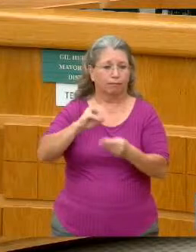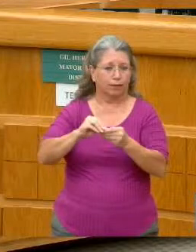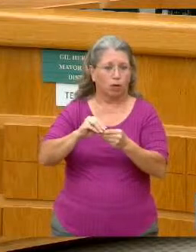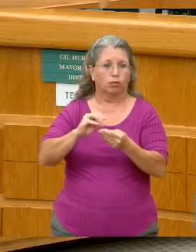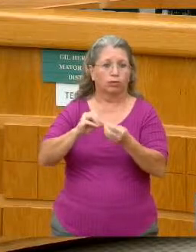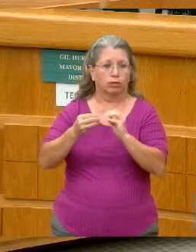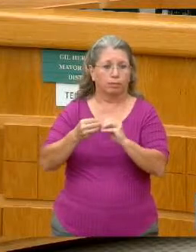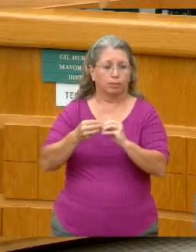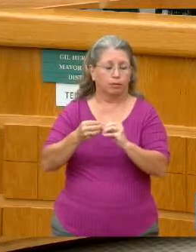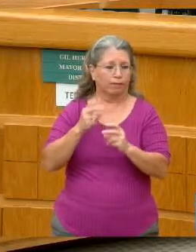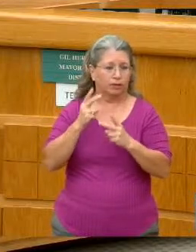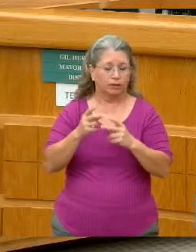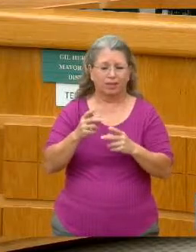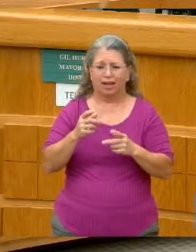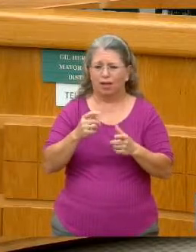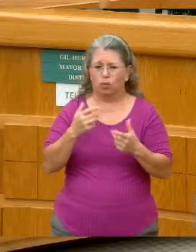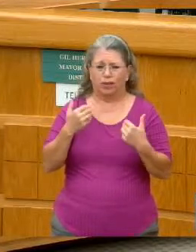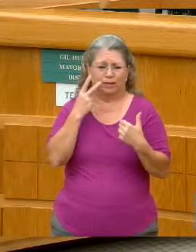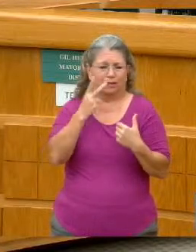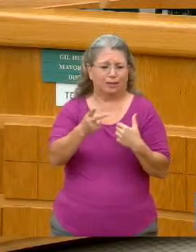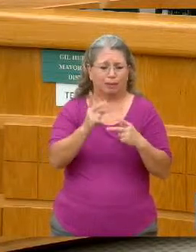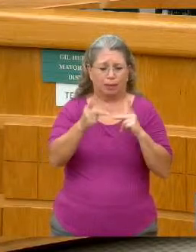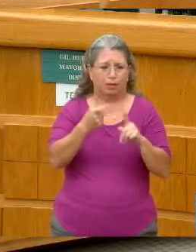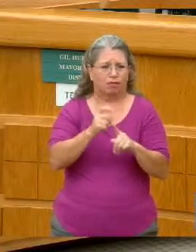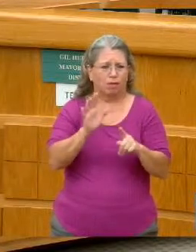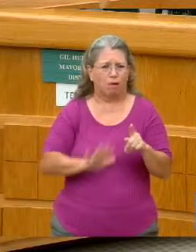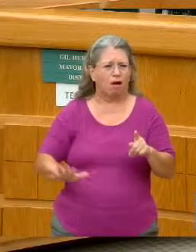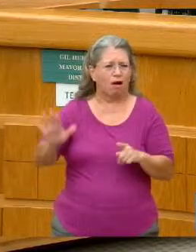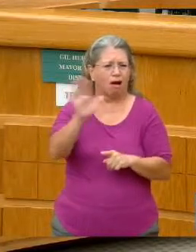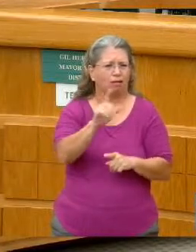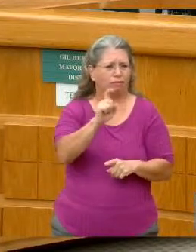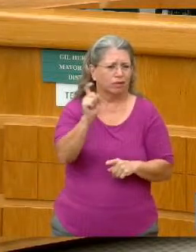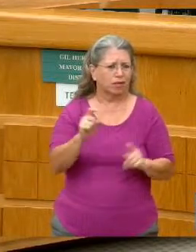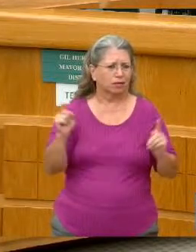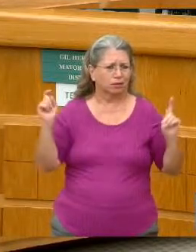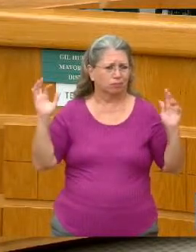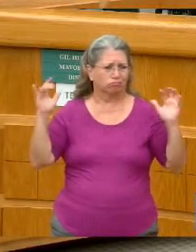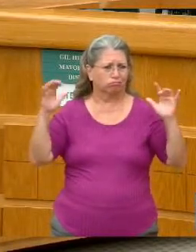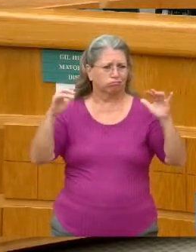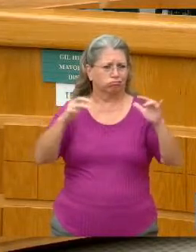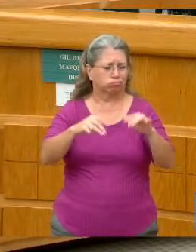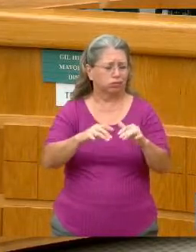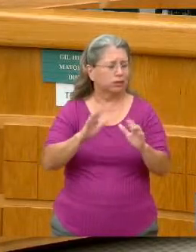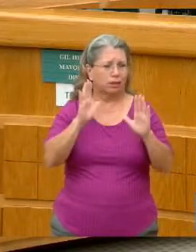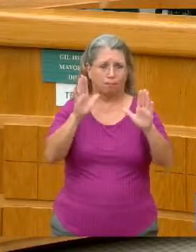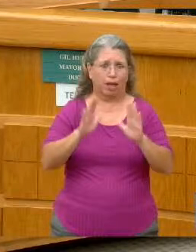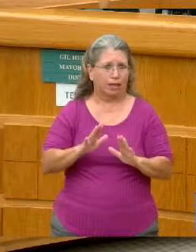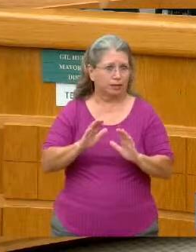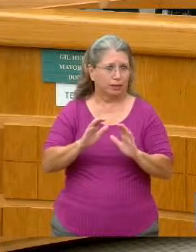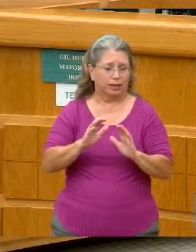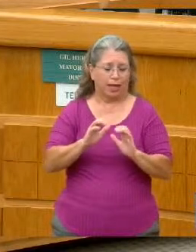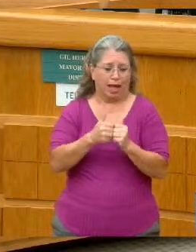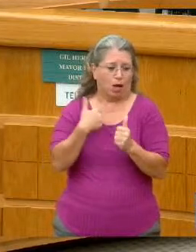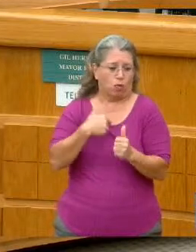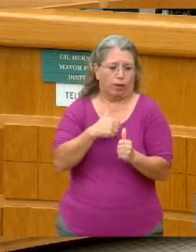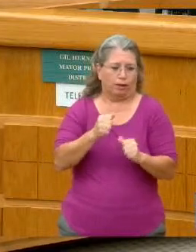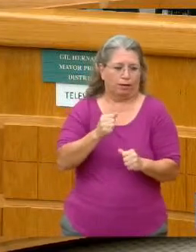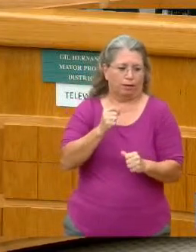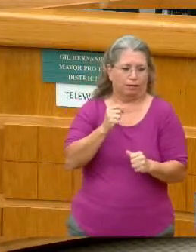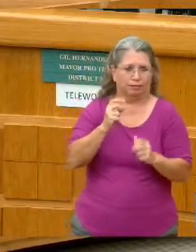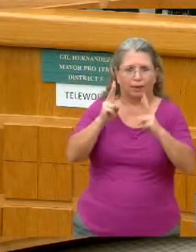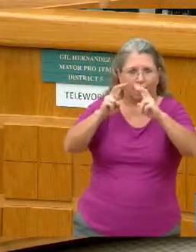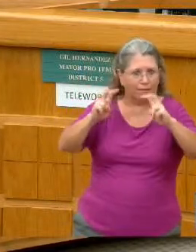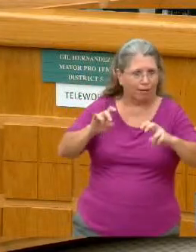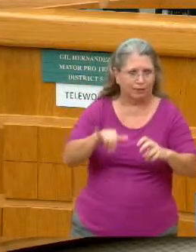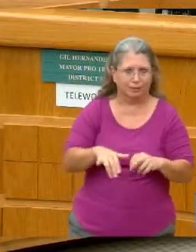It's amazing how the cell phone technology can let us see this. The other thing